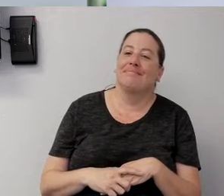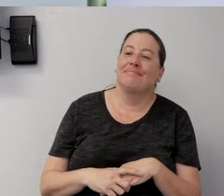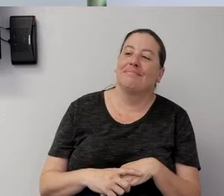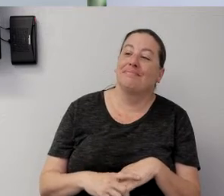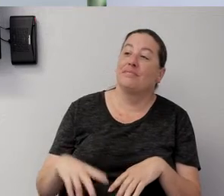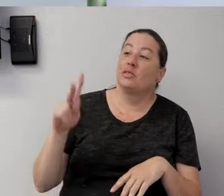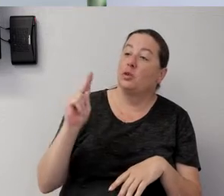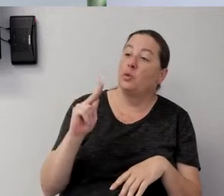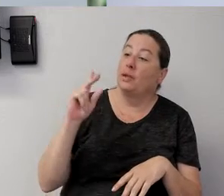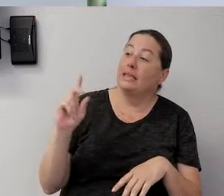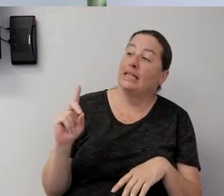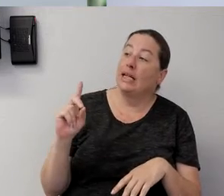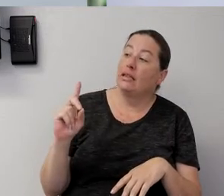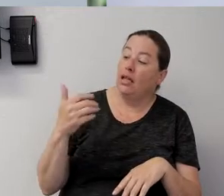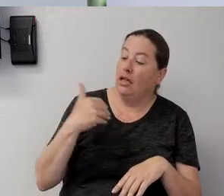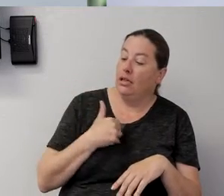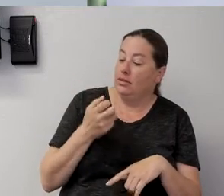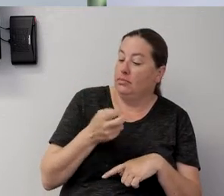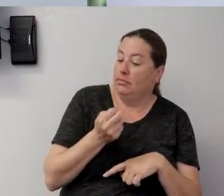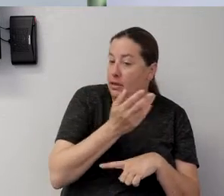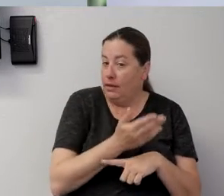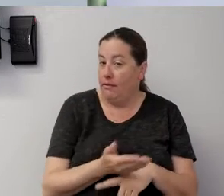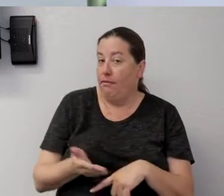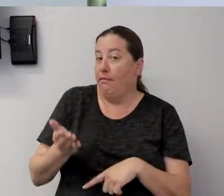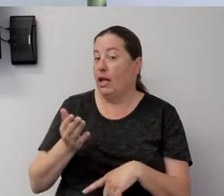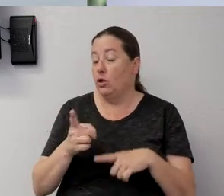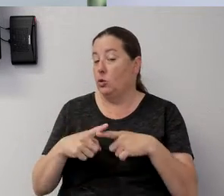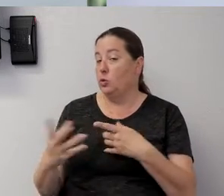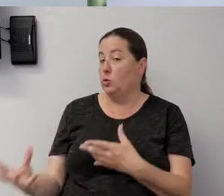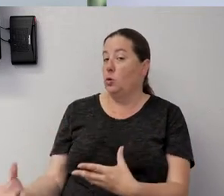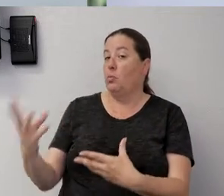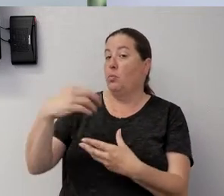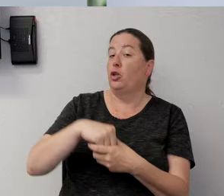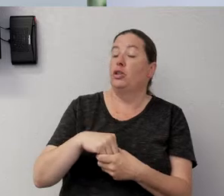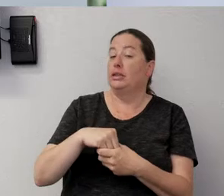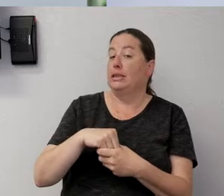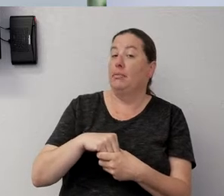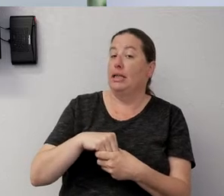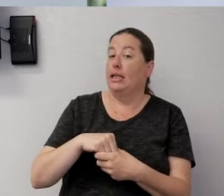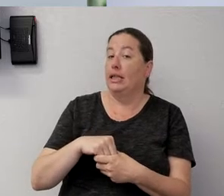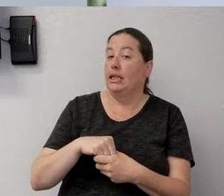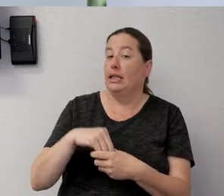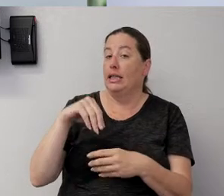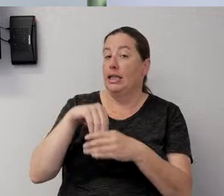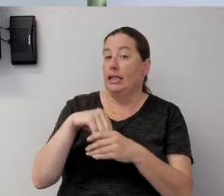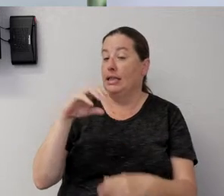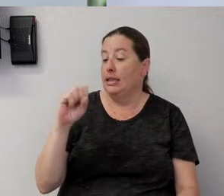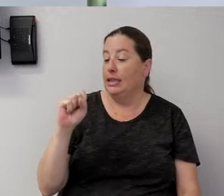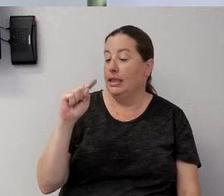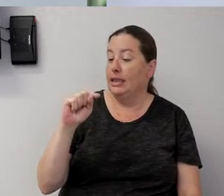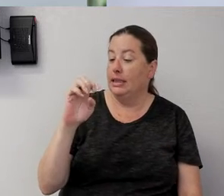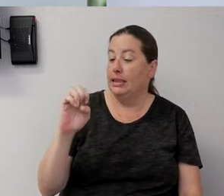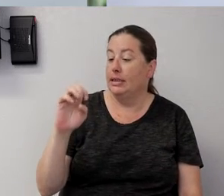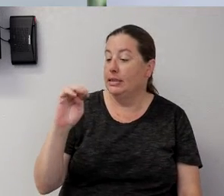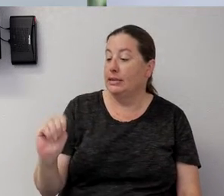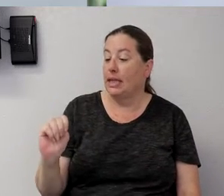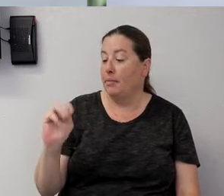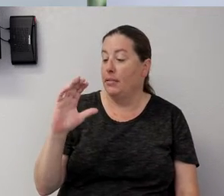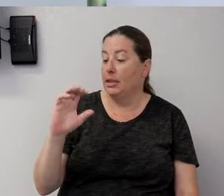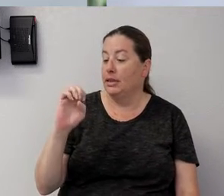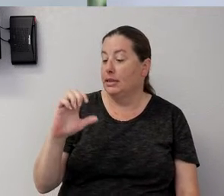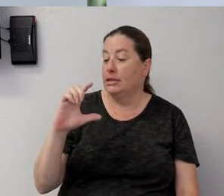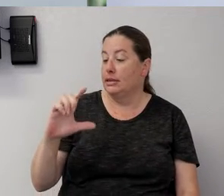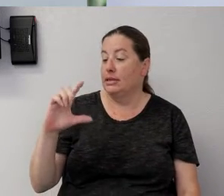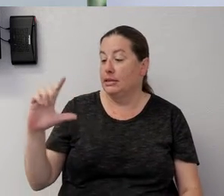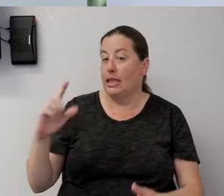So Kaweah Delta has been invited to participate in a stem cell therapy trial. And